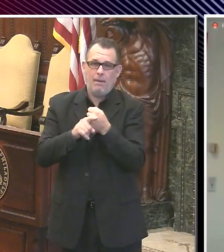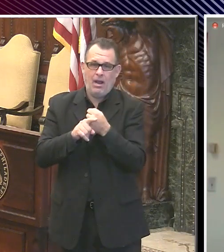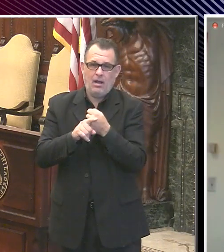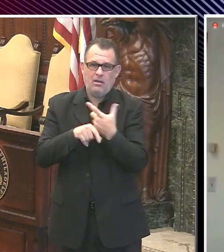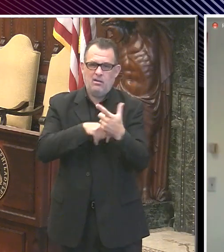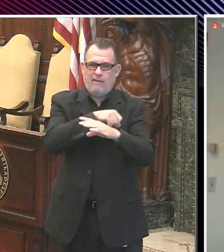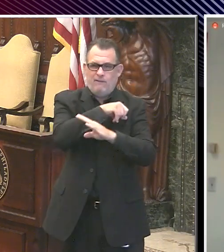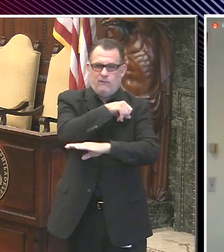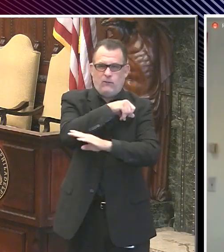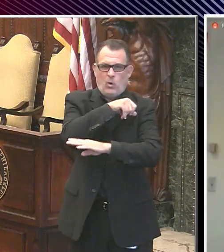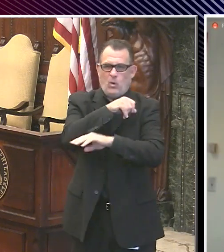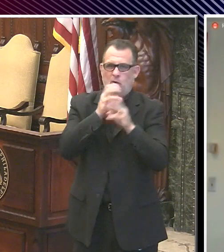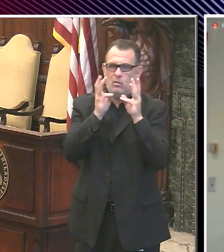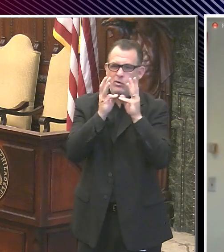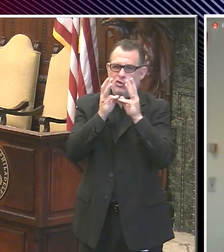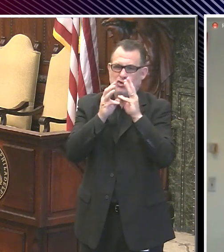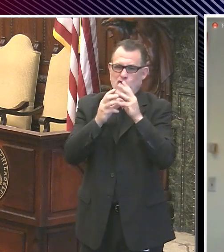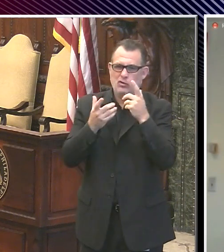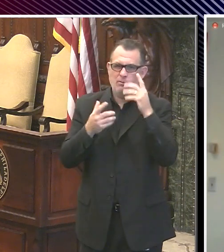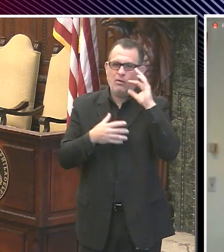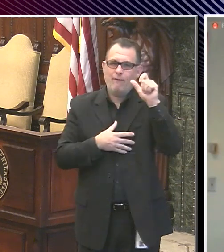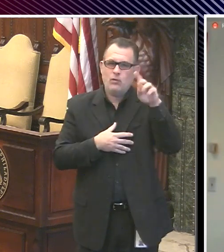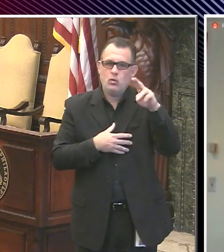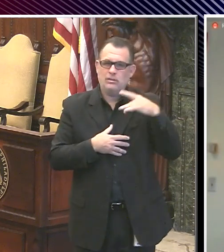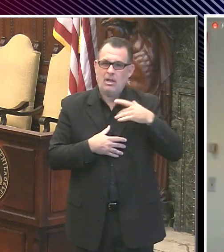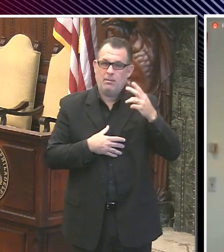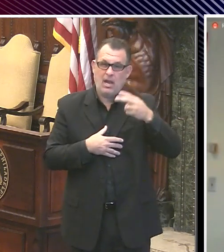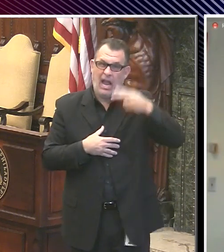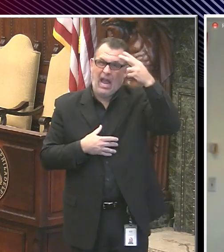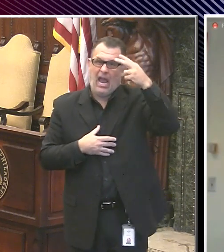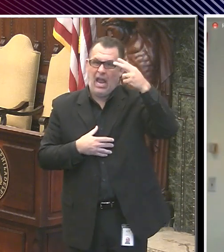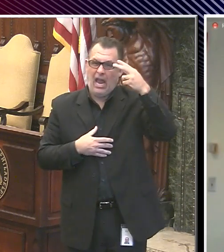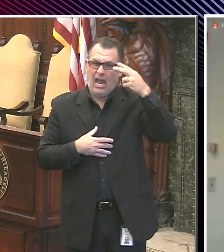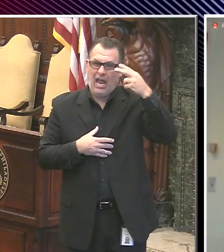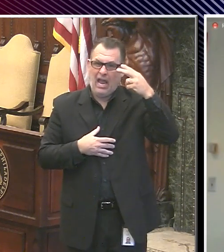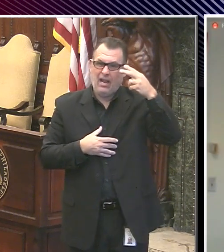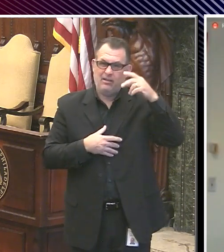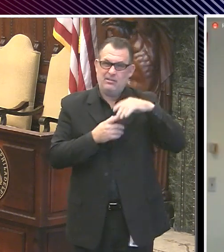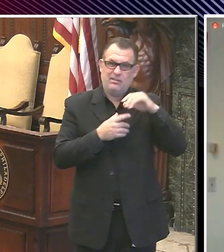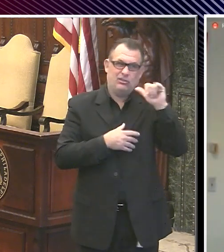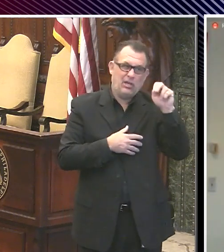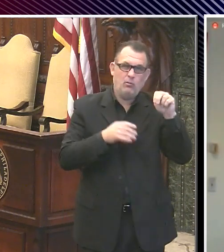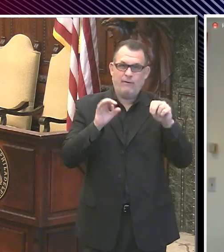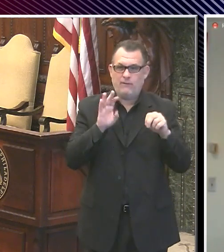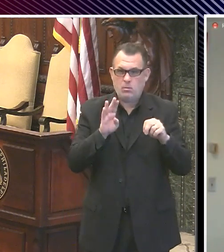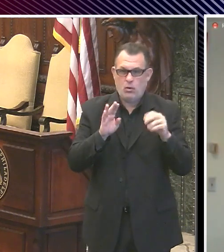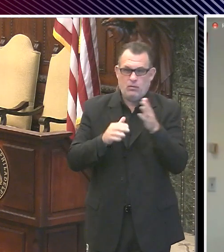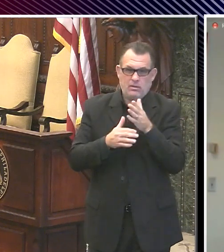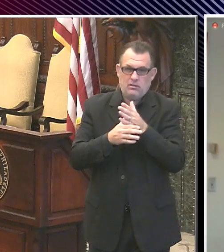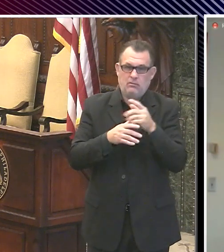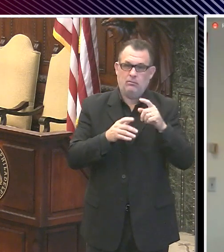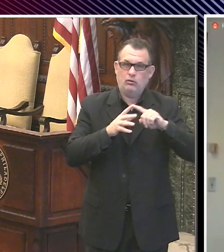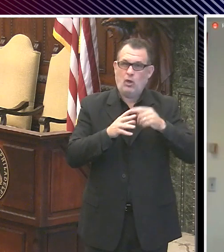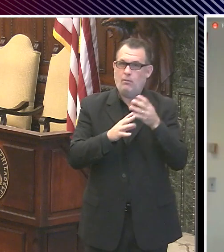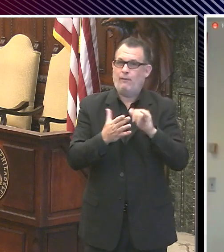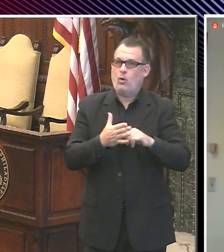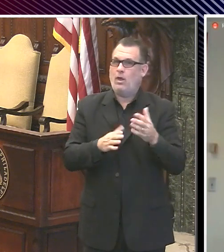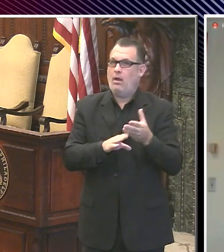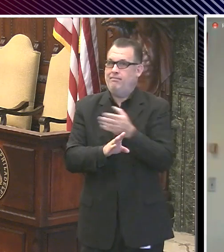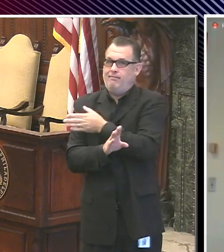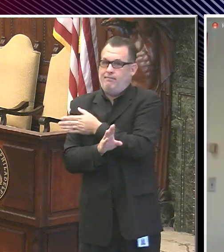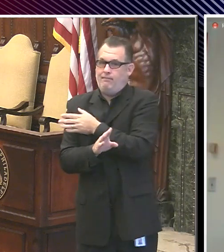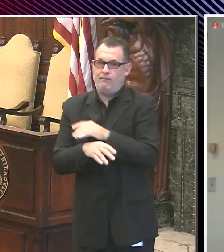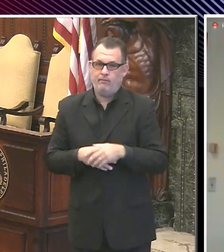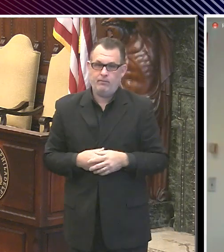Our flu season peaks typically in January and February, but it starts earlier than that. I want to put everyone on notice that we may have more restrictions